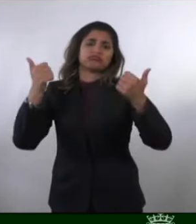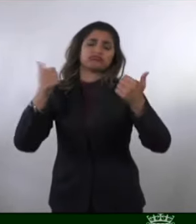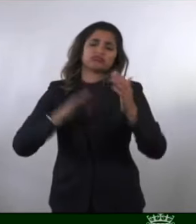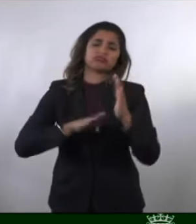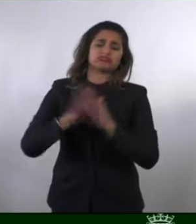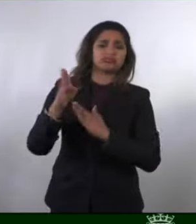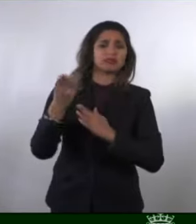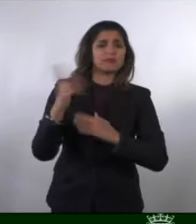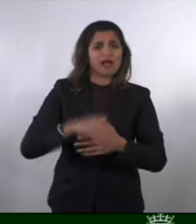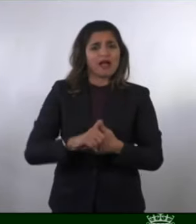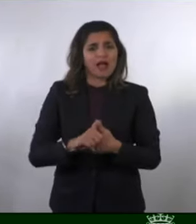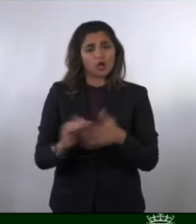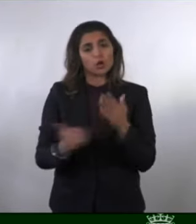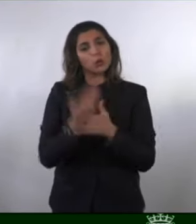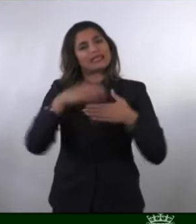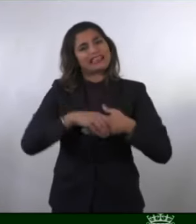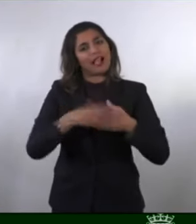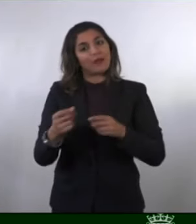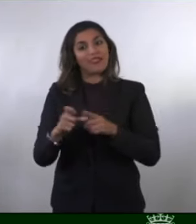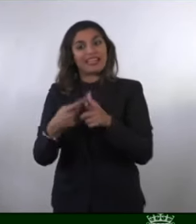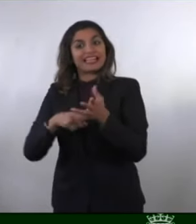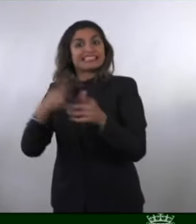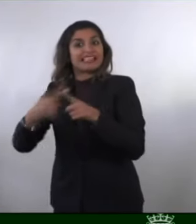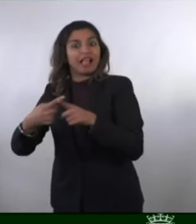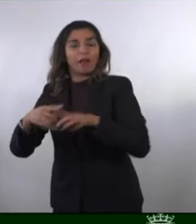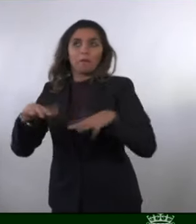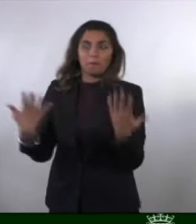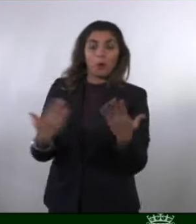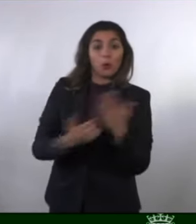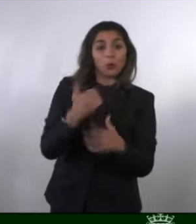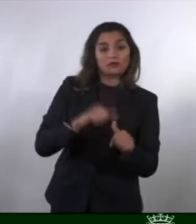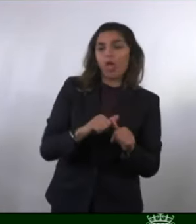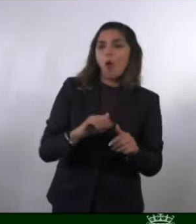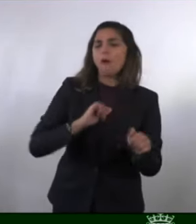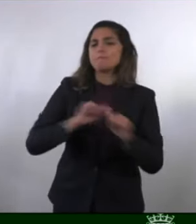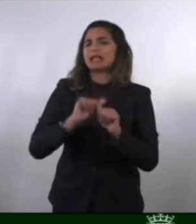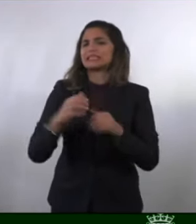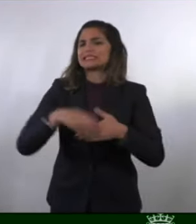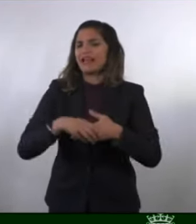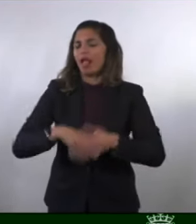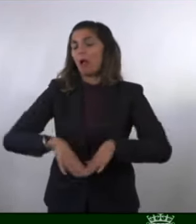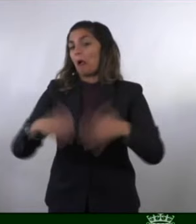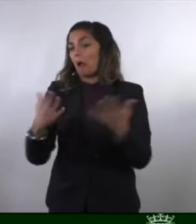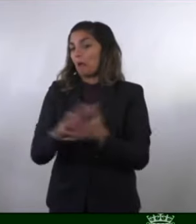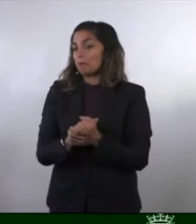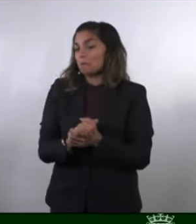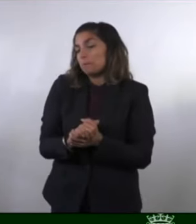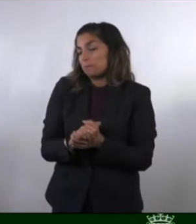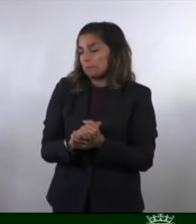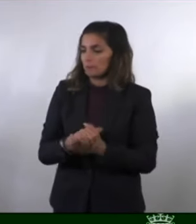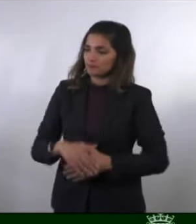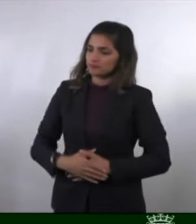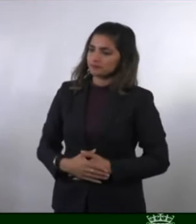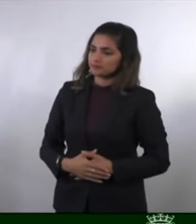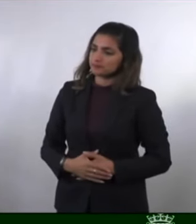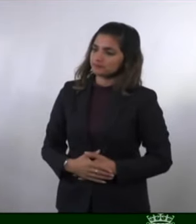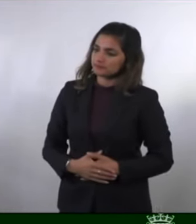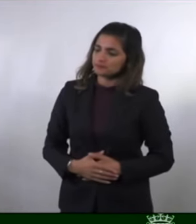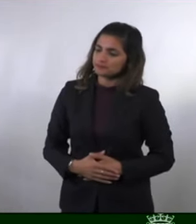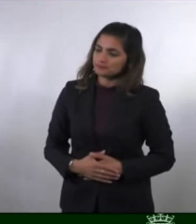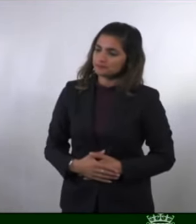a new deal for Deal, or an even better deal for Deal that I'm sure my honourable friend is championing. Philip